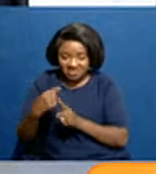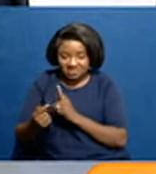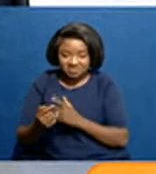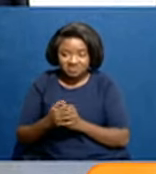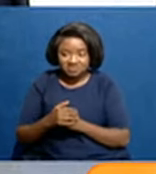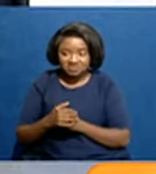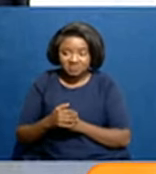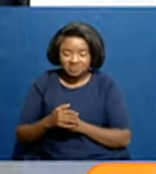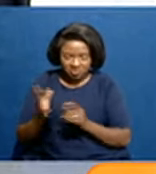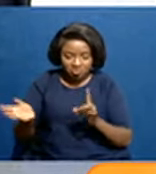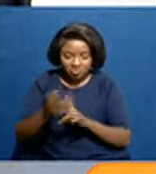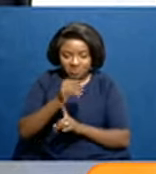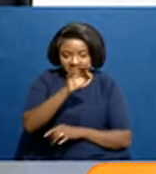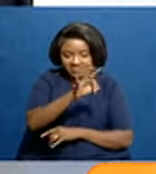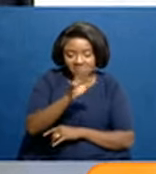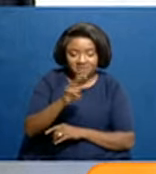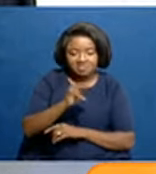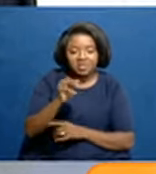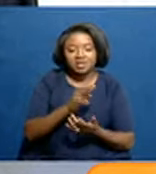units.